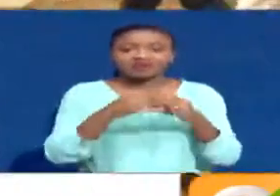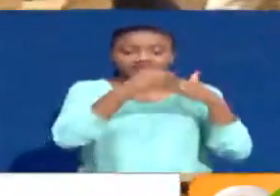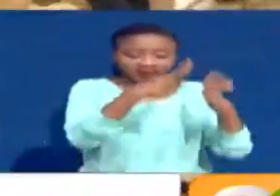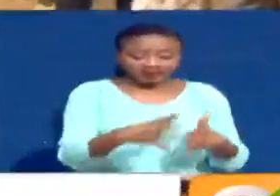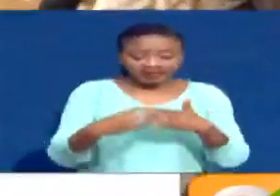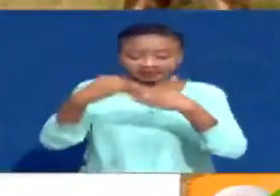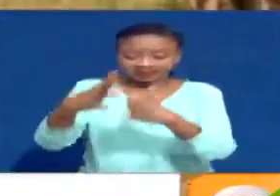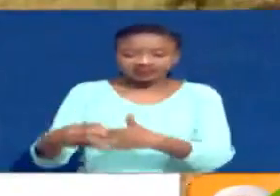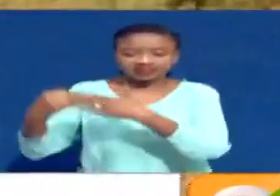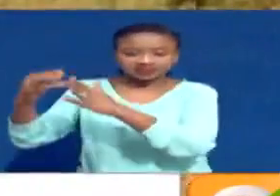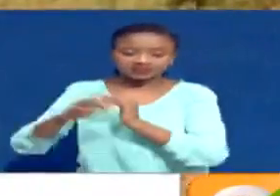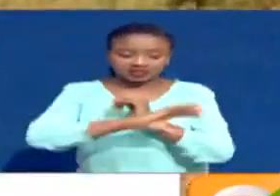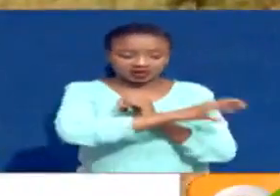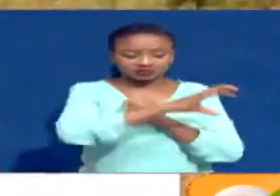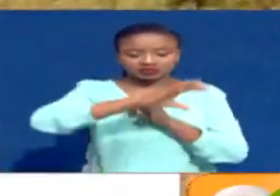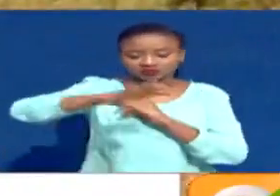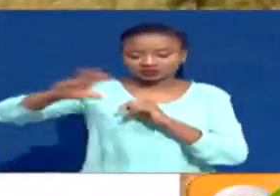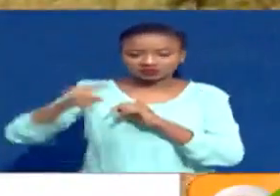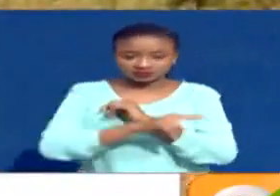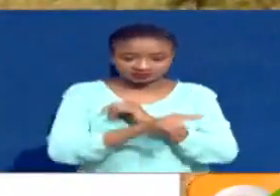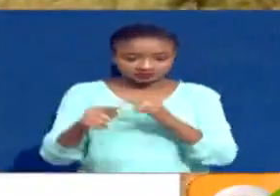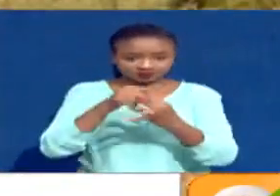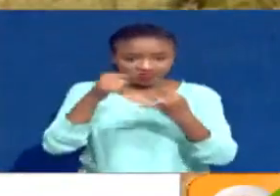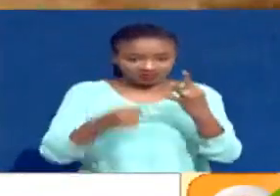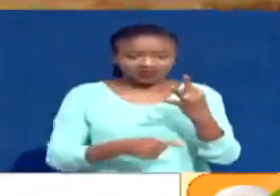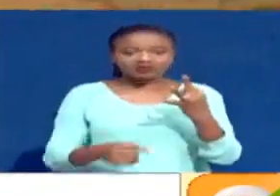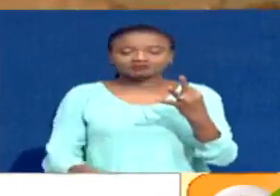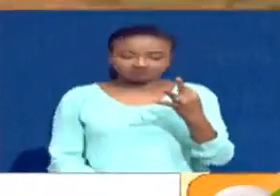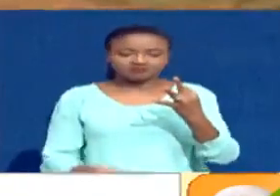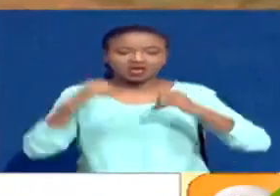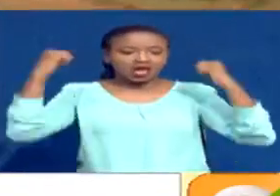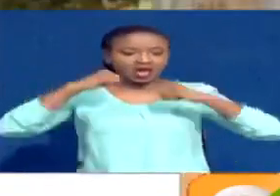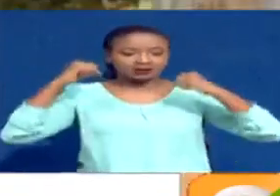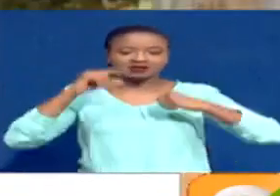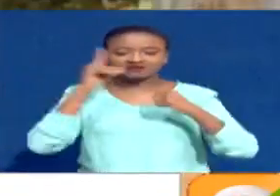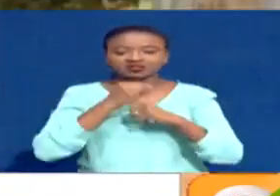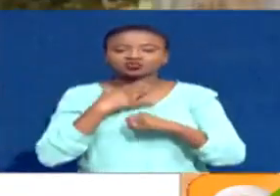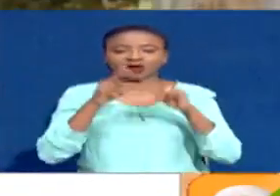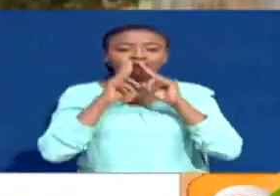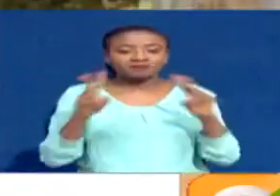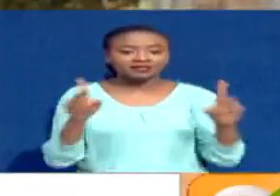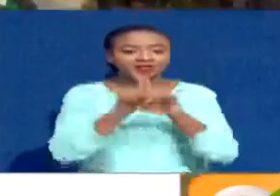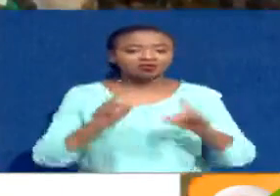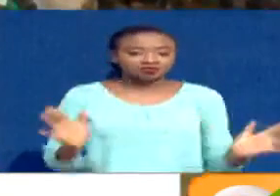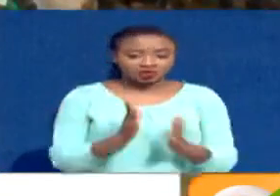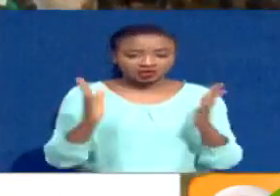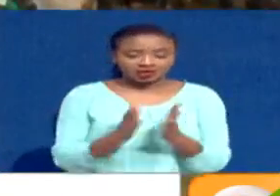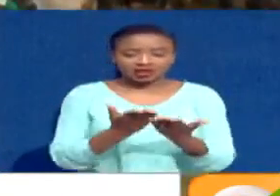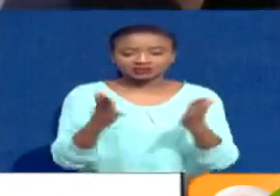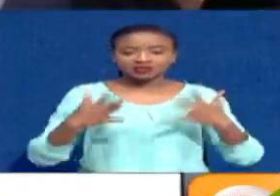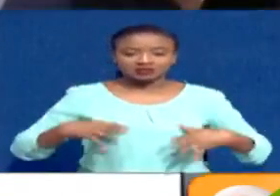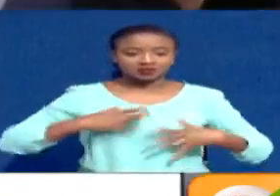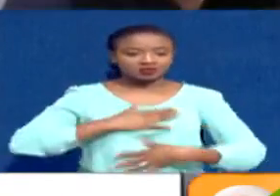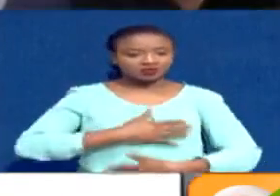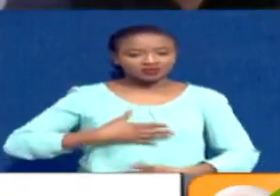za Elgeyo Marakwet, Baringo na Pokot Magharibi wakiafikiana kudumisha amani na kuhimiza wakazi